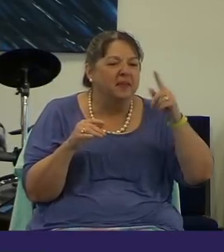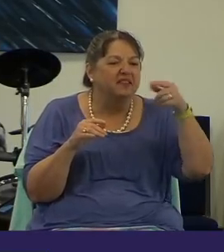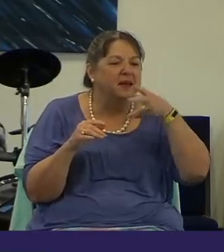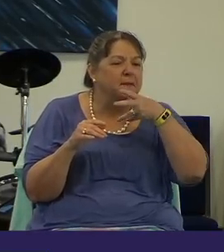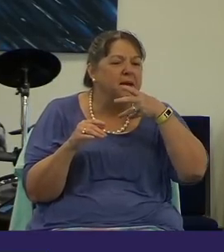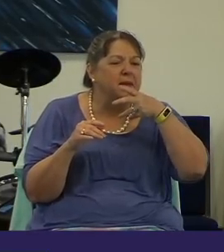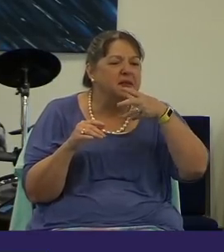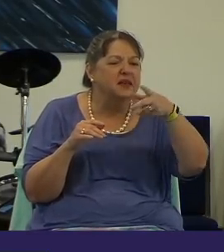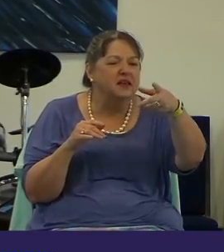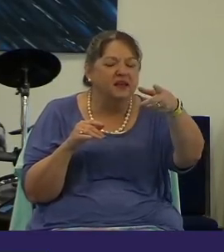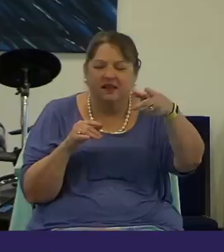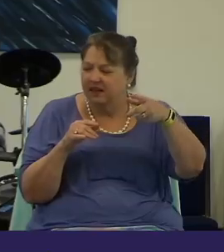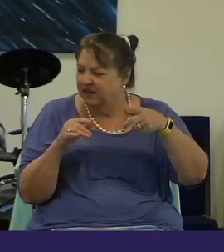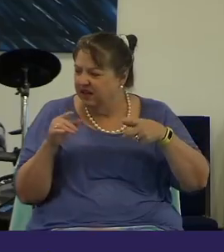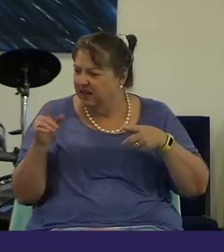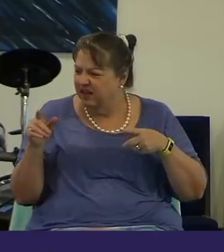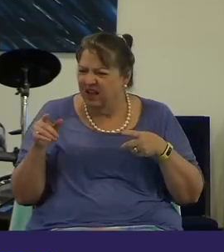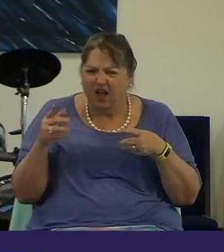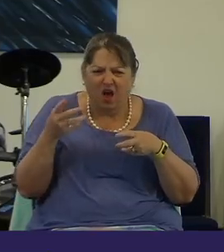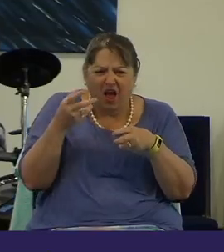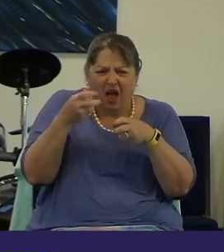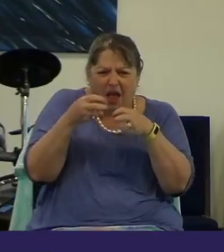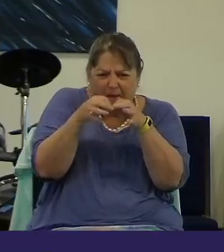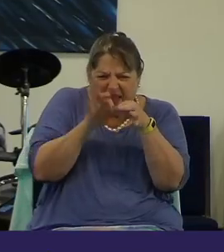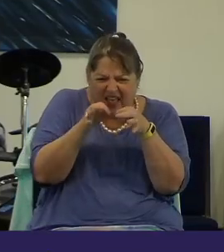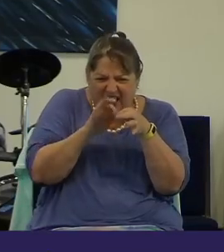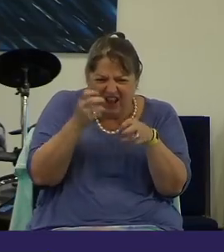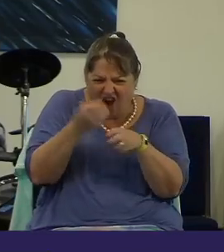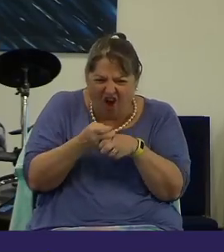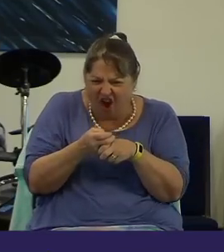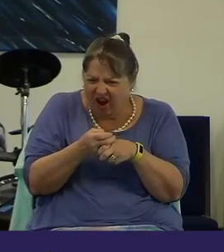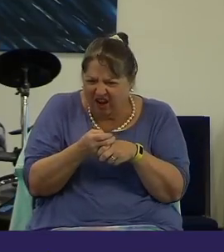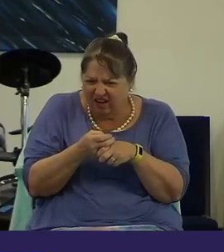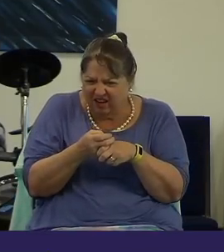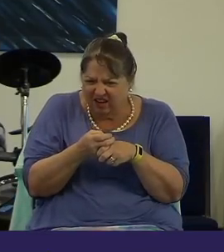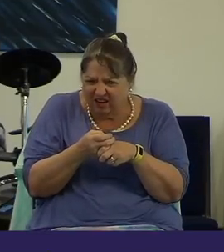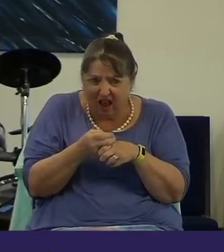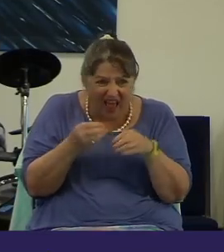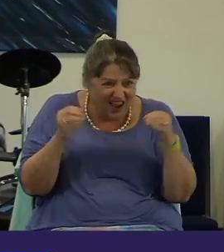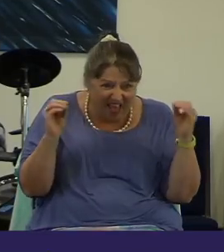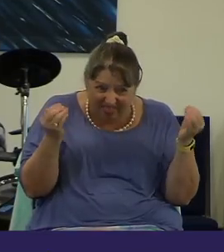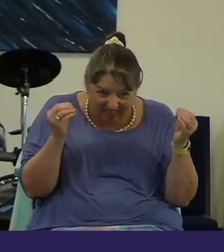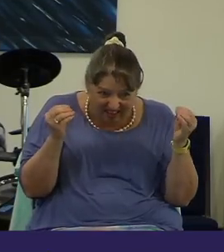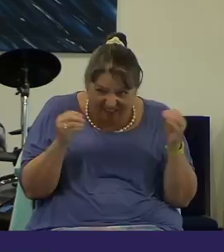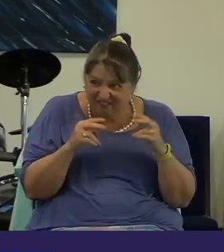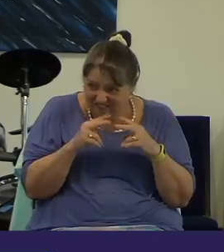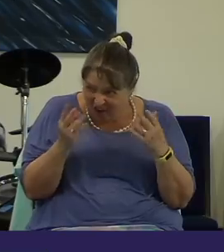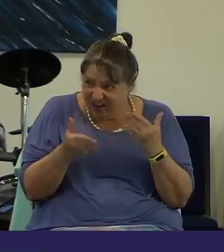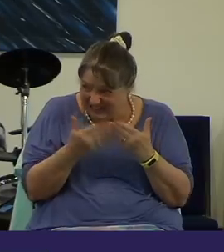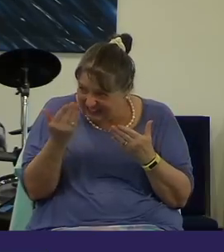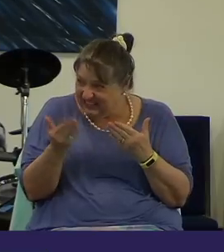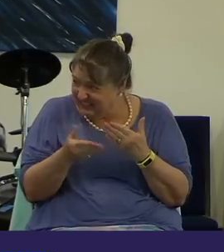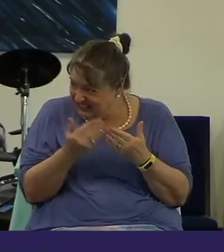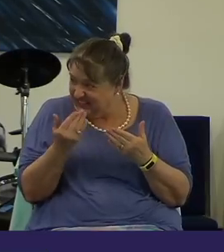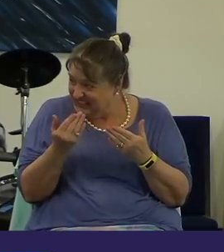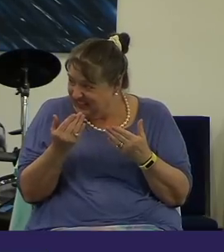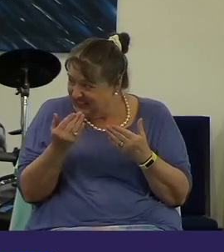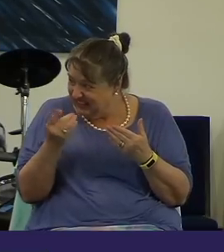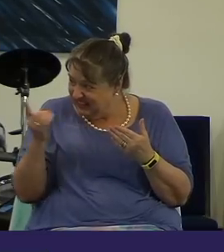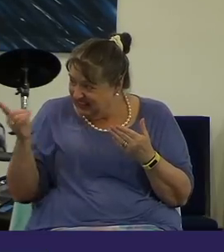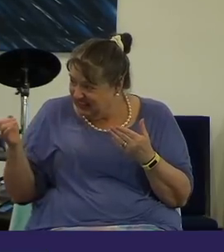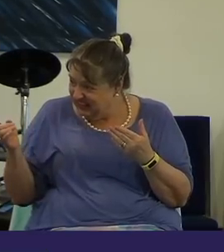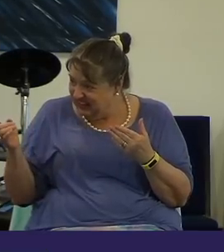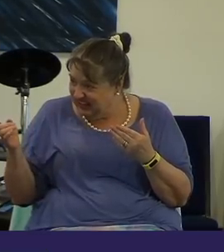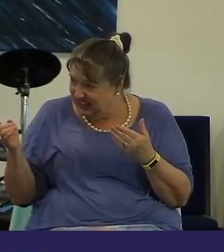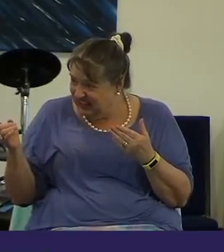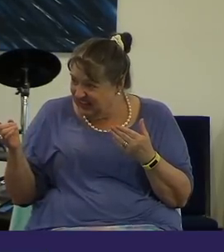Do you know what was hard about peeling your egg? Anything? Nothing was hard? Did you have anything hard down there?